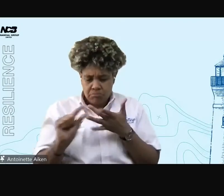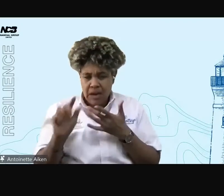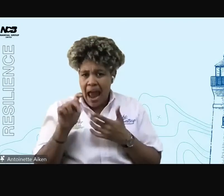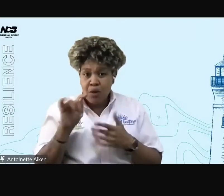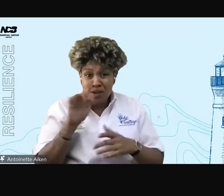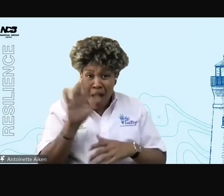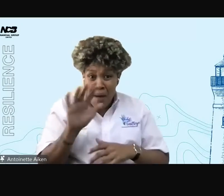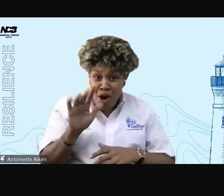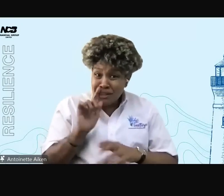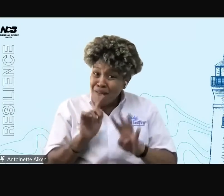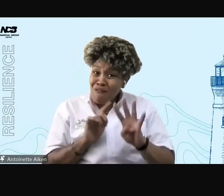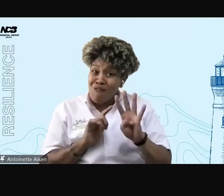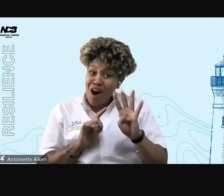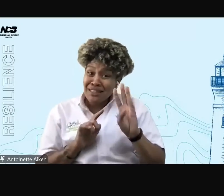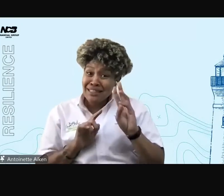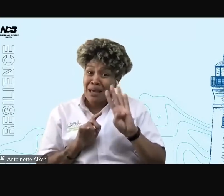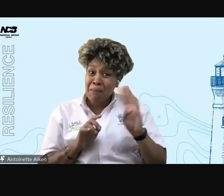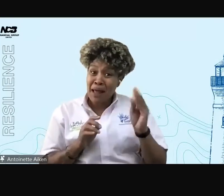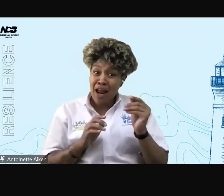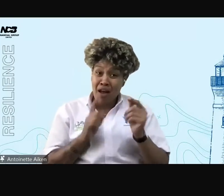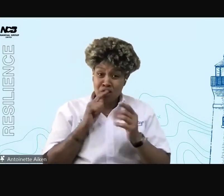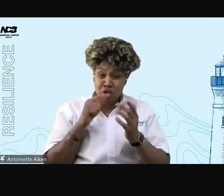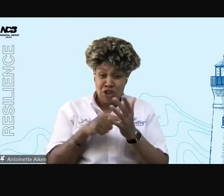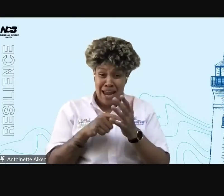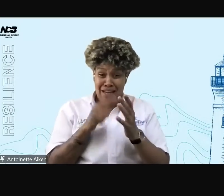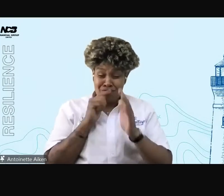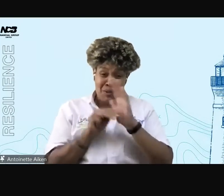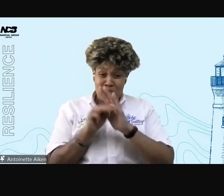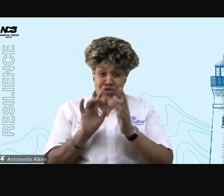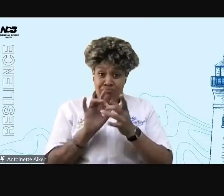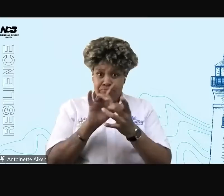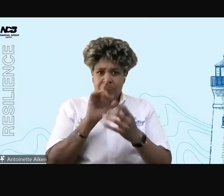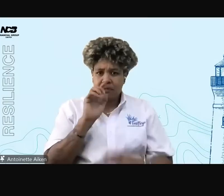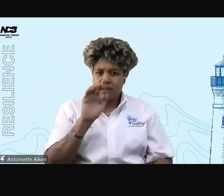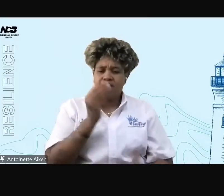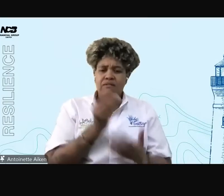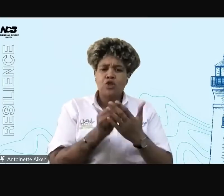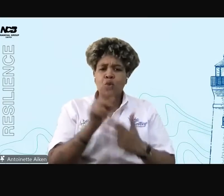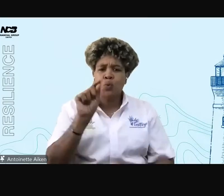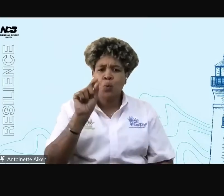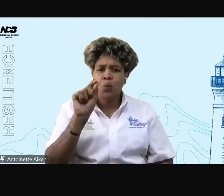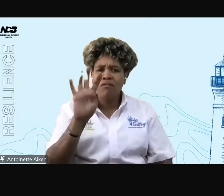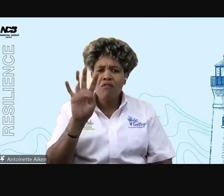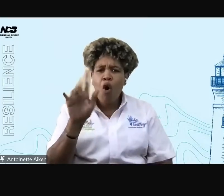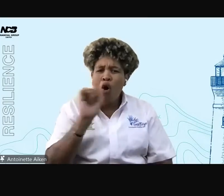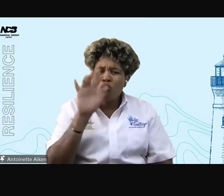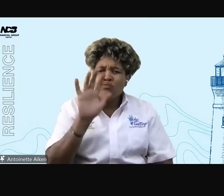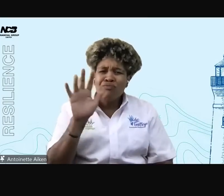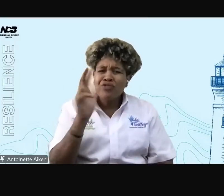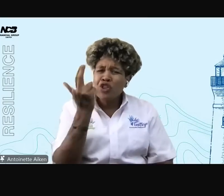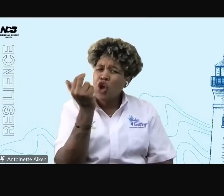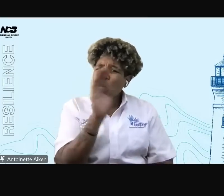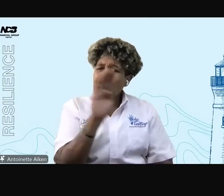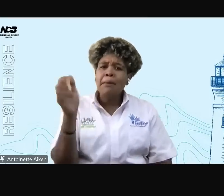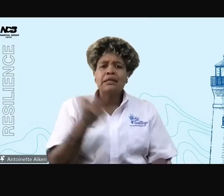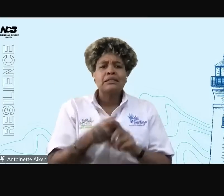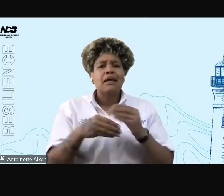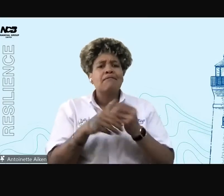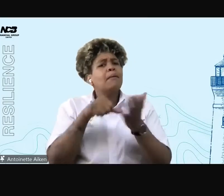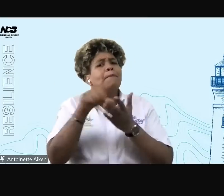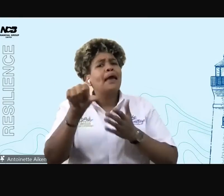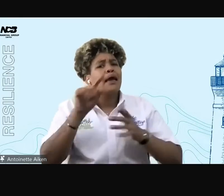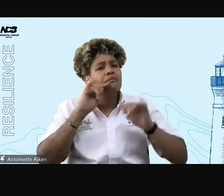the approximately $46 billion of debt that matured in fiscal 2024, about $13 billion was repaid and the